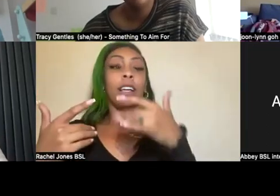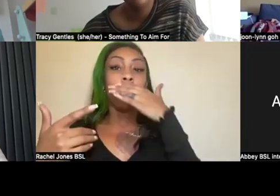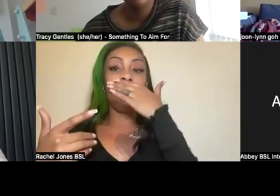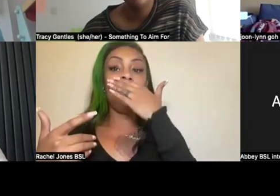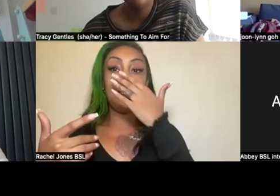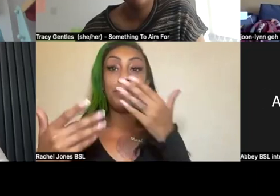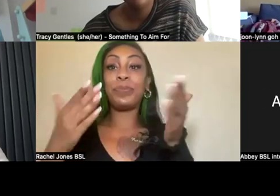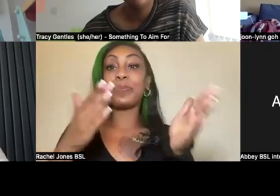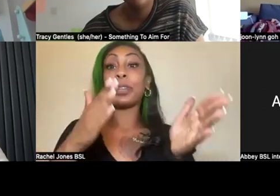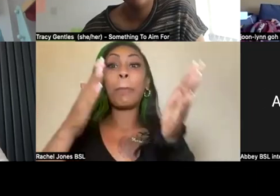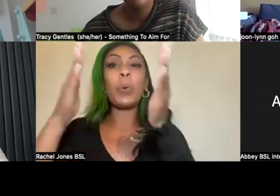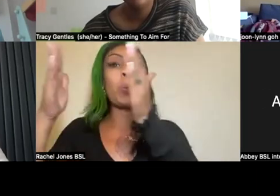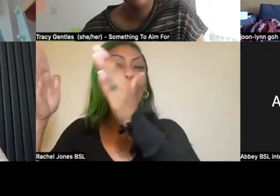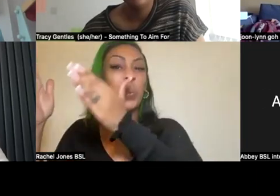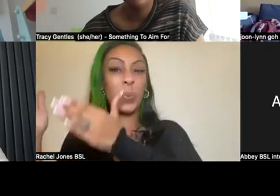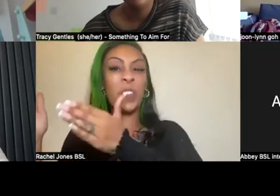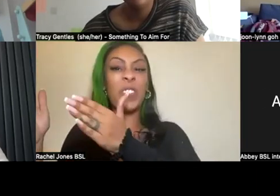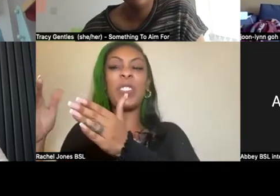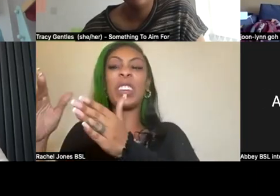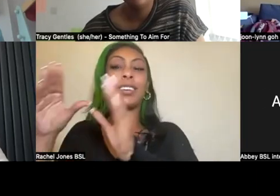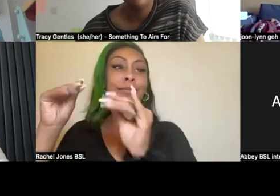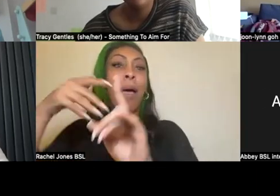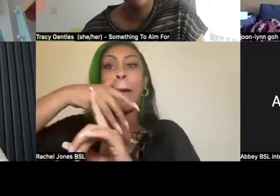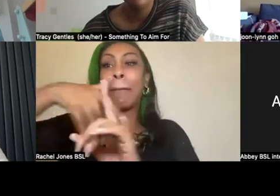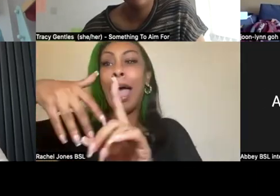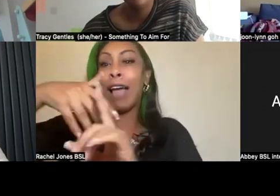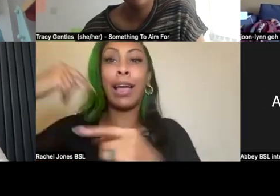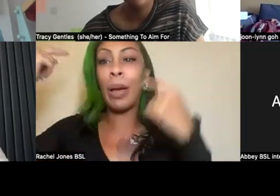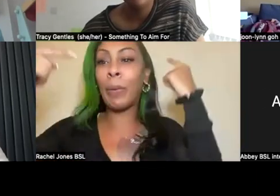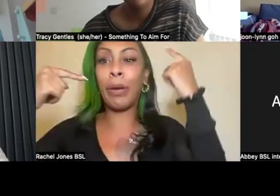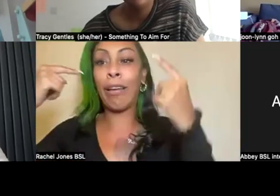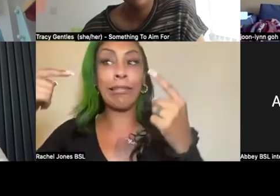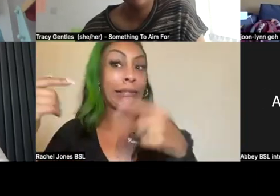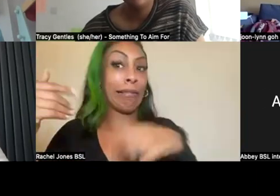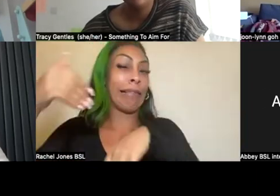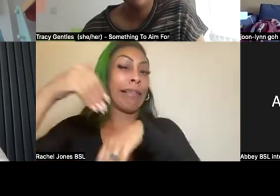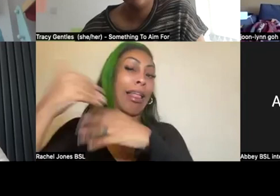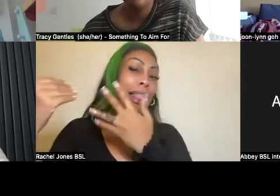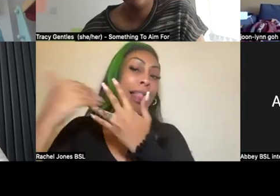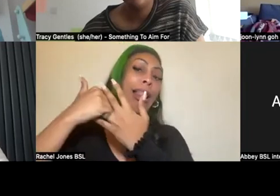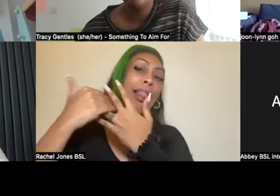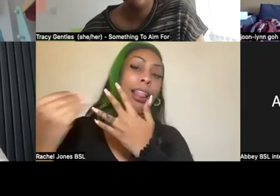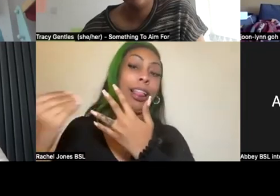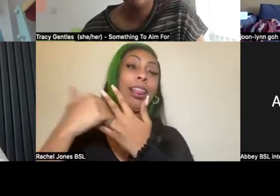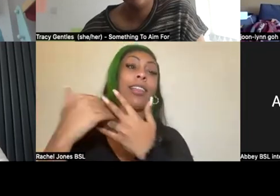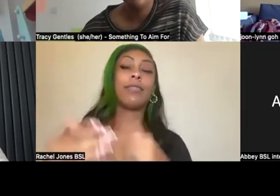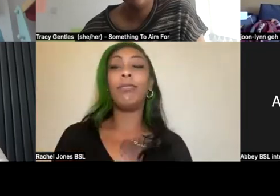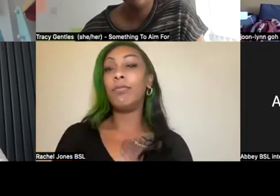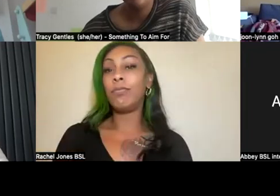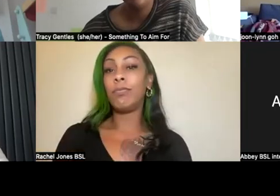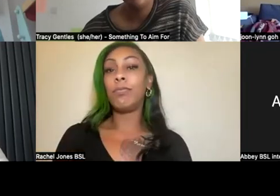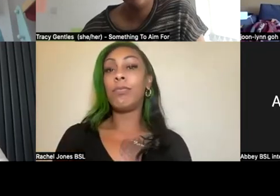getting a note to say that that background noise is getting a little bit too noisy. So I'm just going to